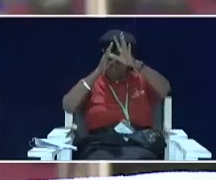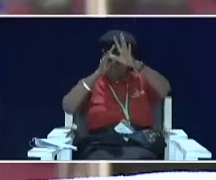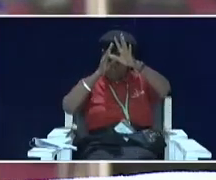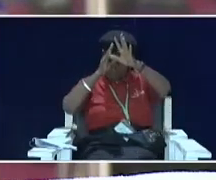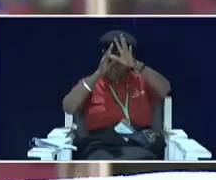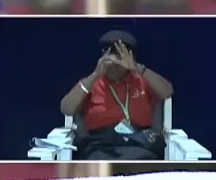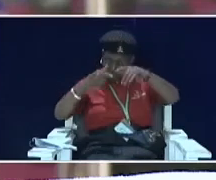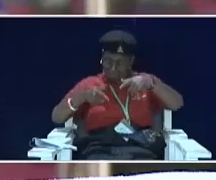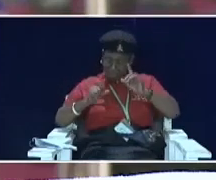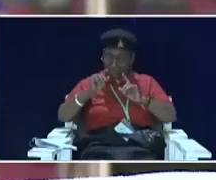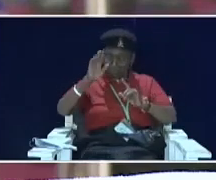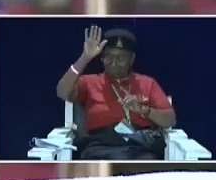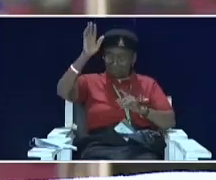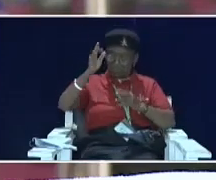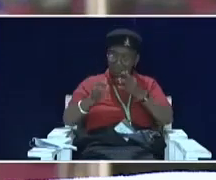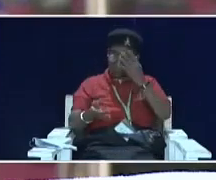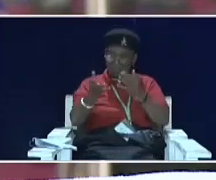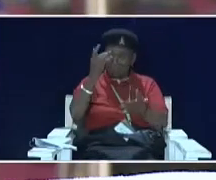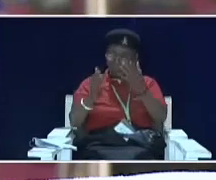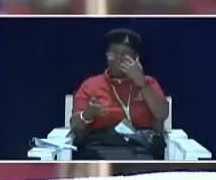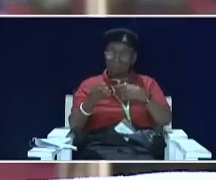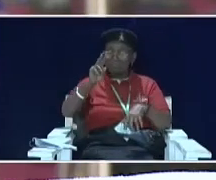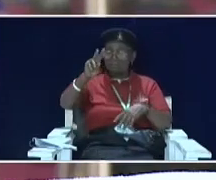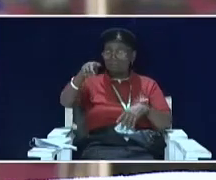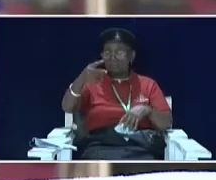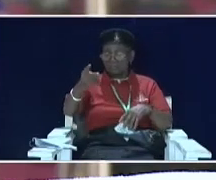let your fire fall